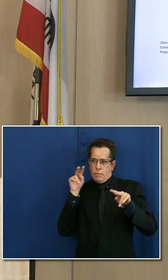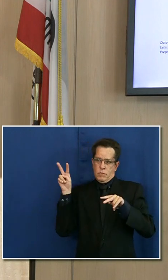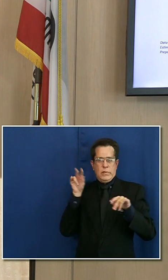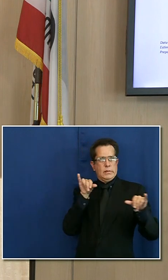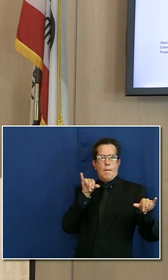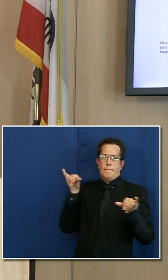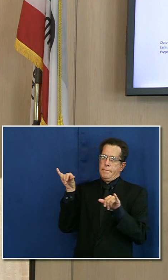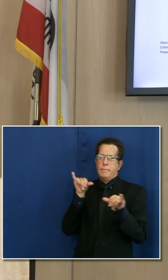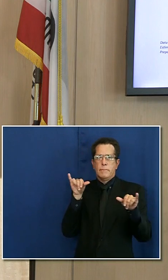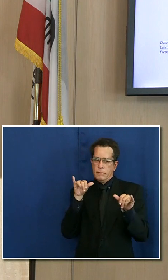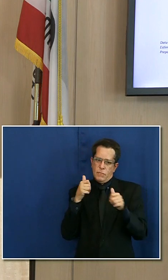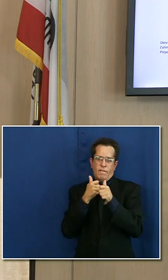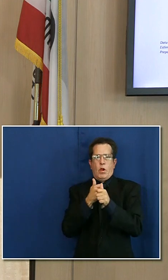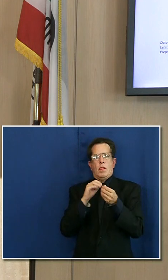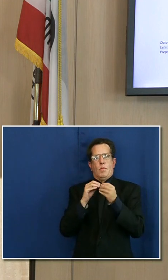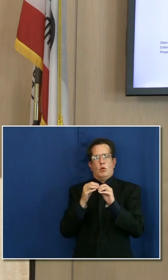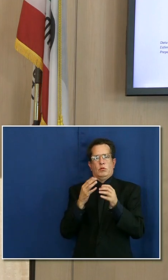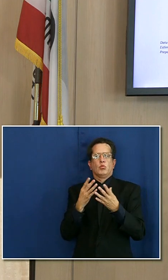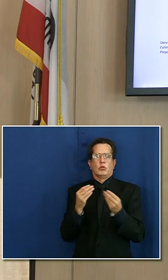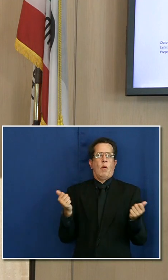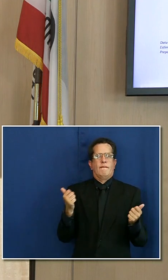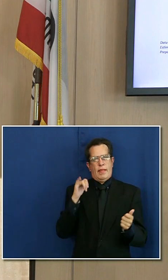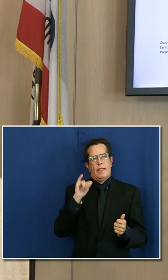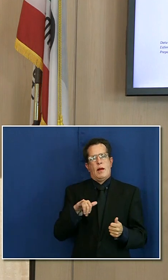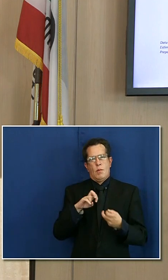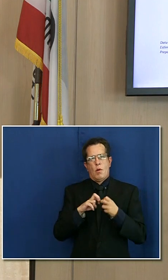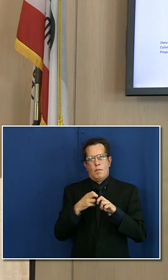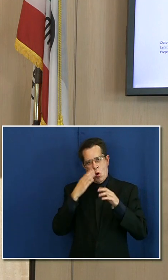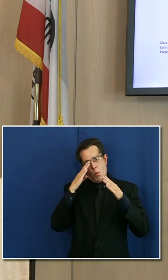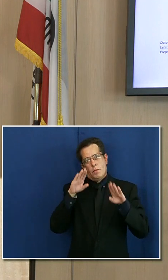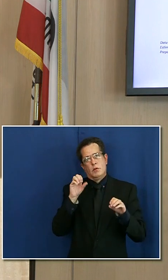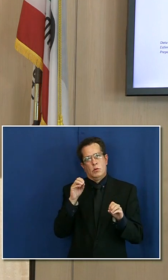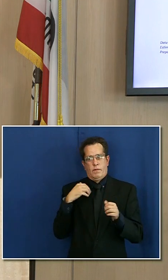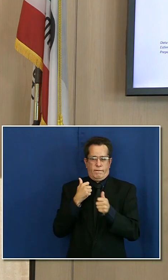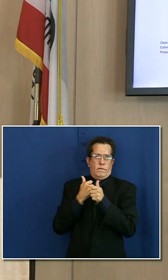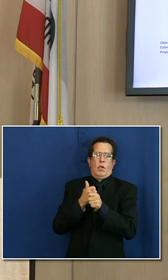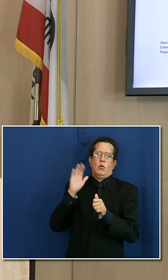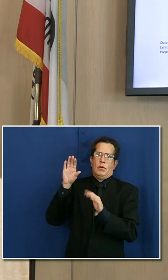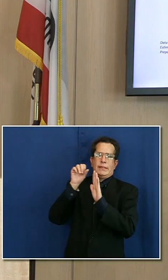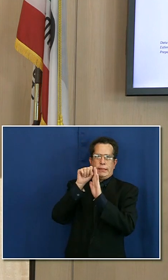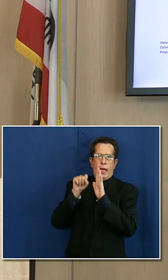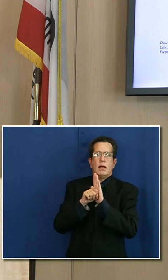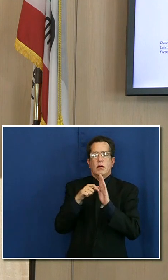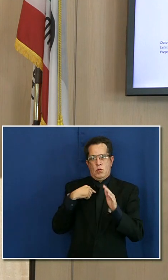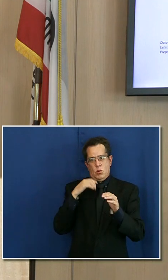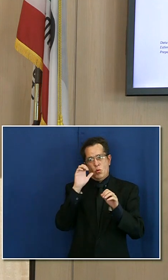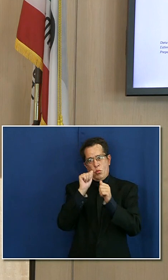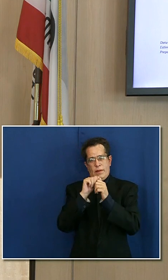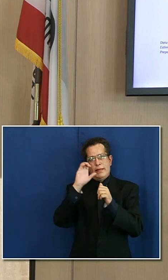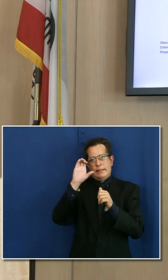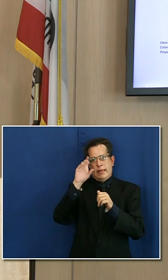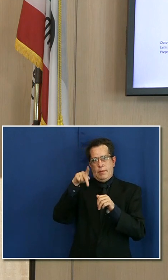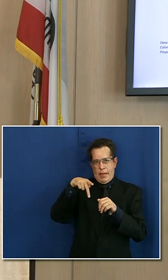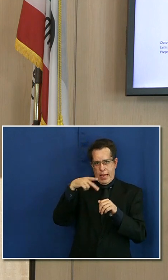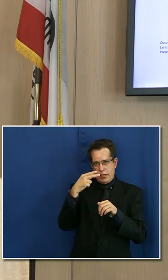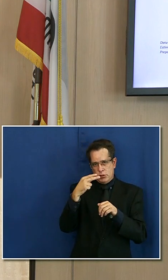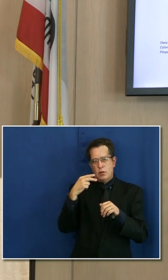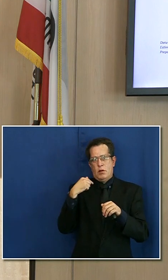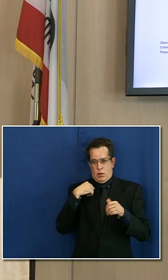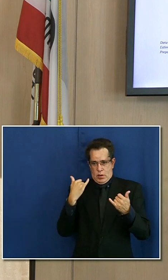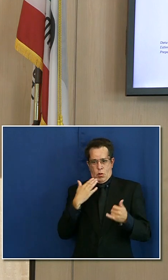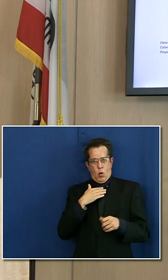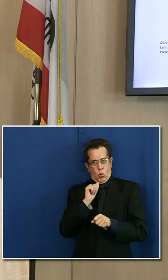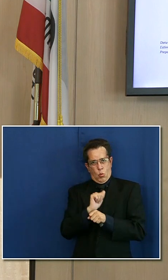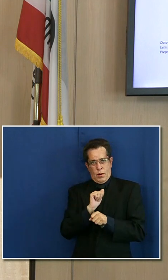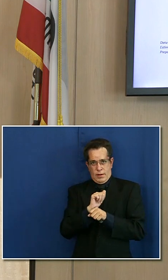this issue resolved. As we work through this issue with CDPH, our work locally